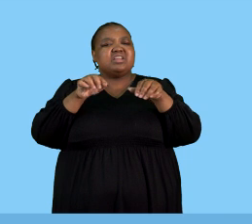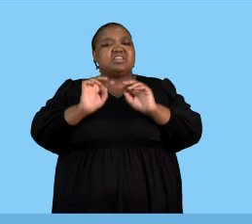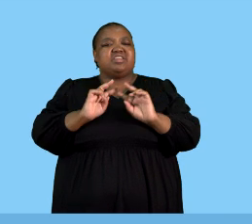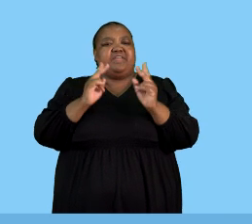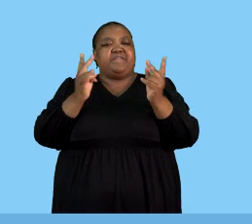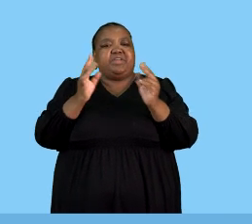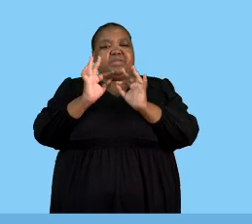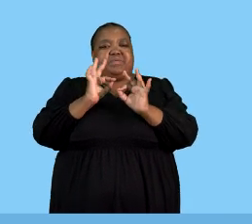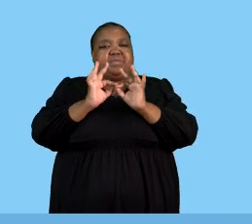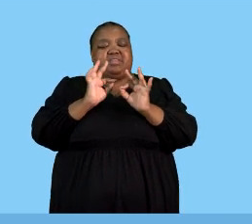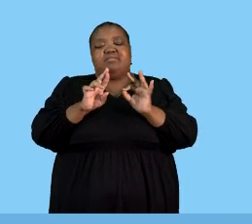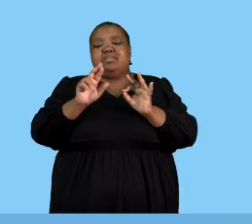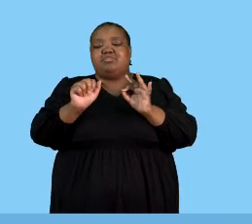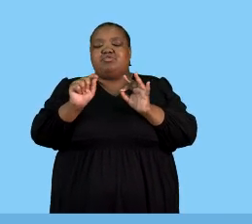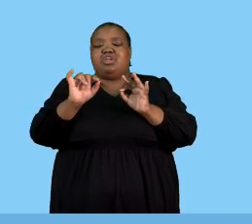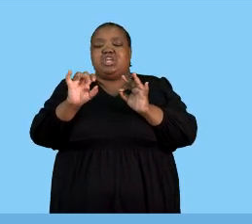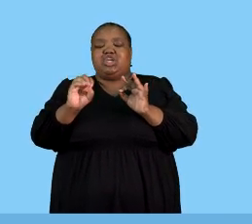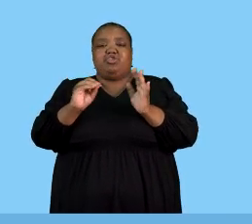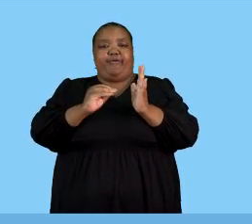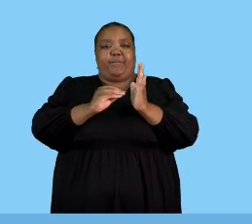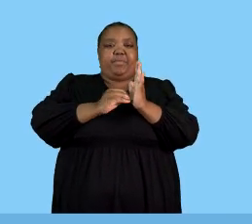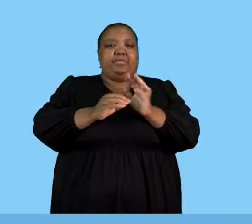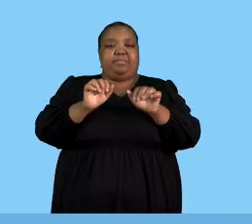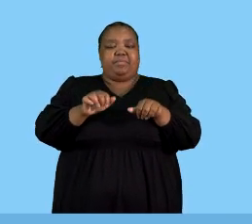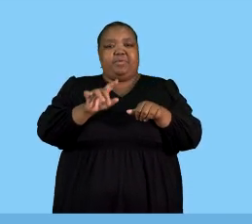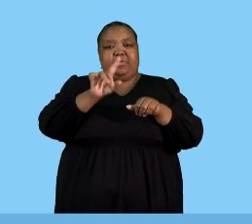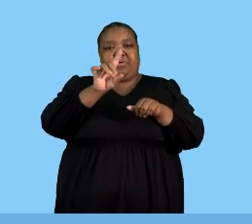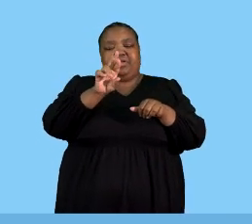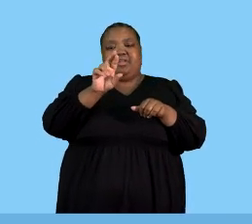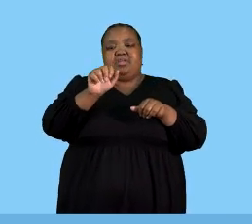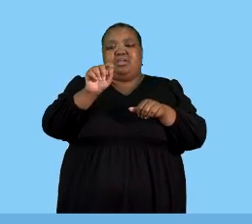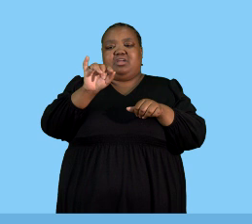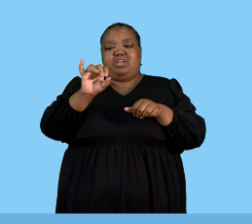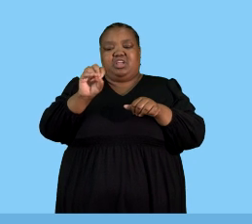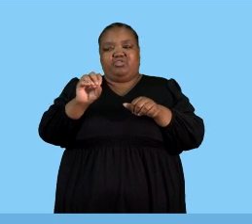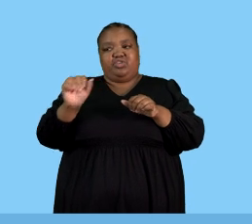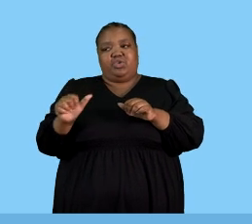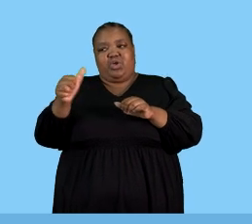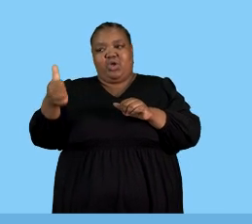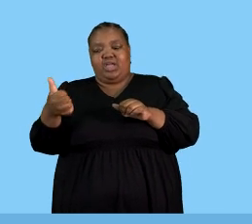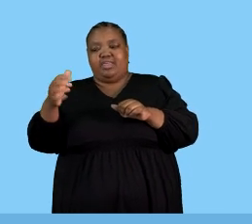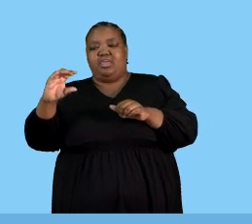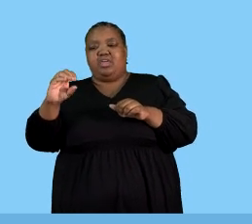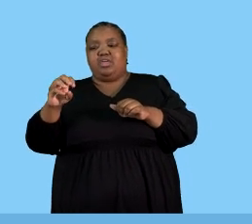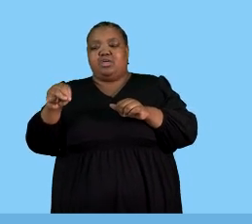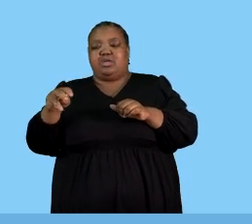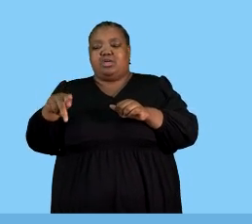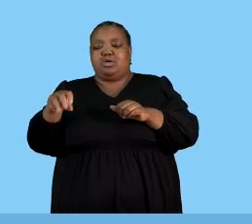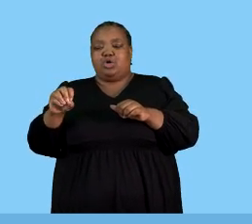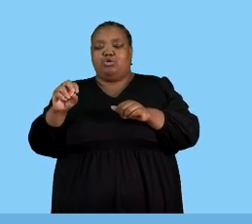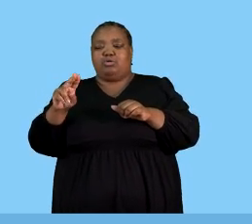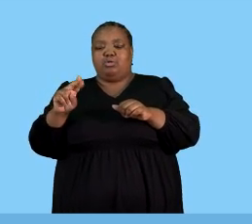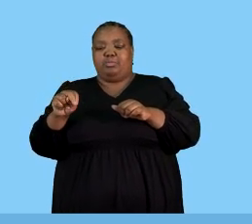their unique specific ratio. So we can't have one ratio of one compound being the same as the ratio of the other